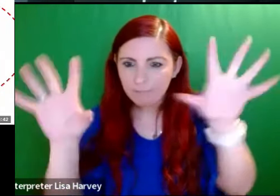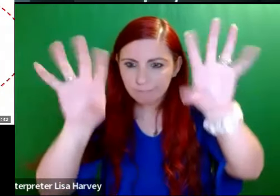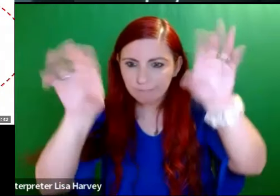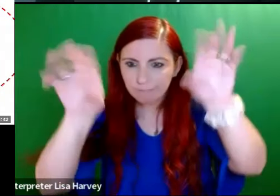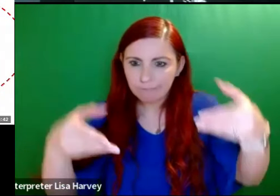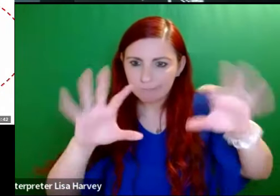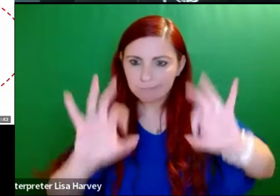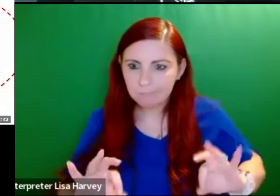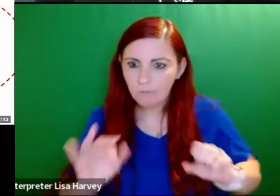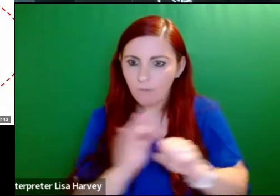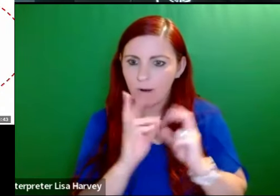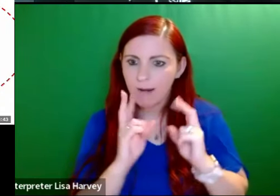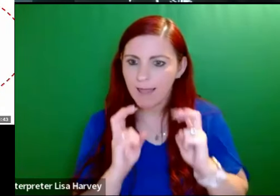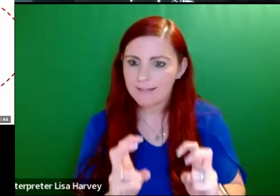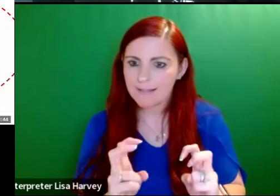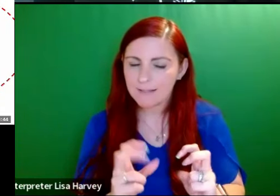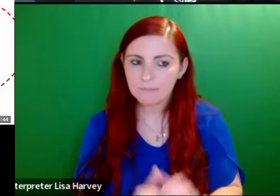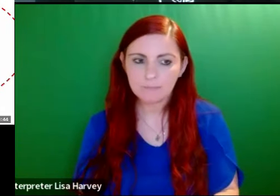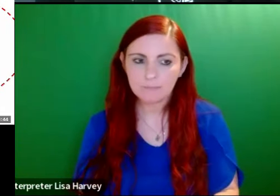sake of analysis.